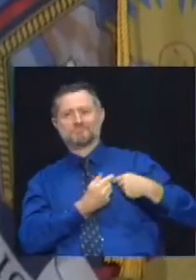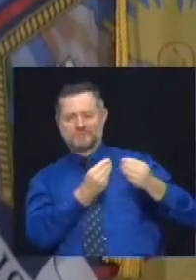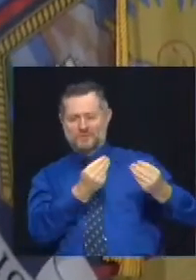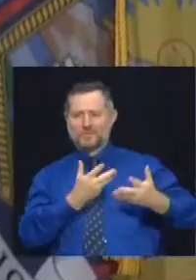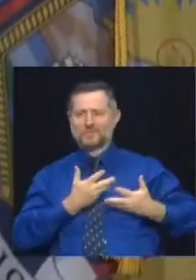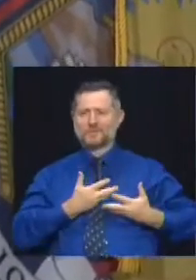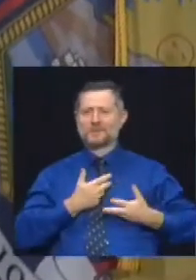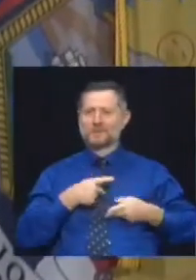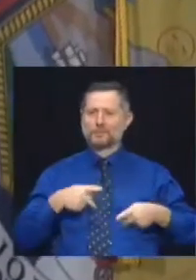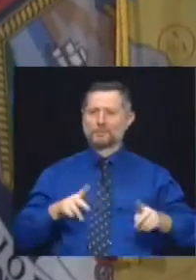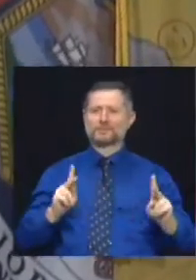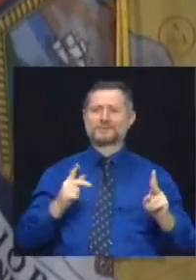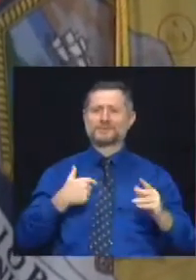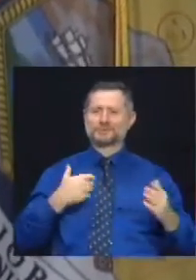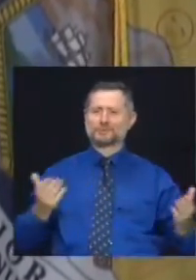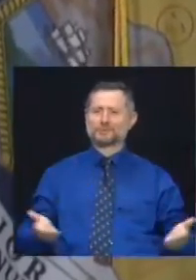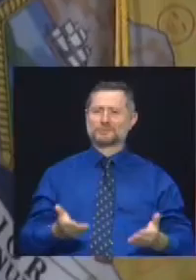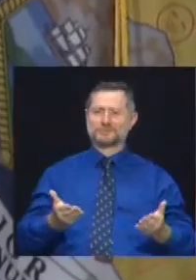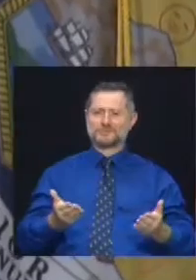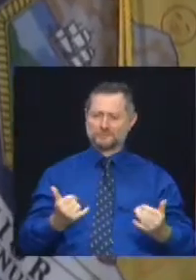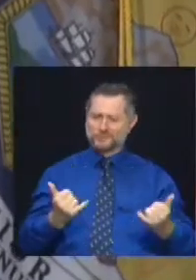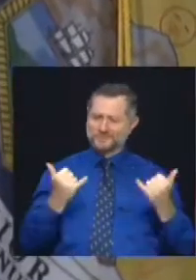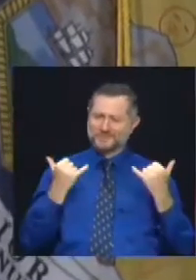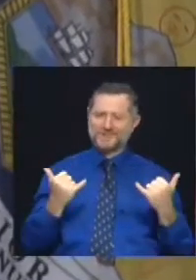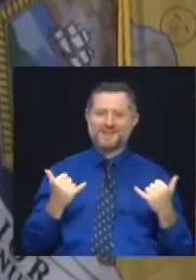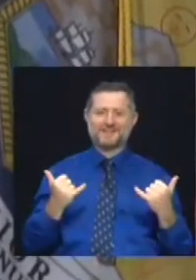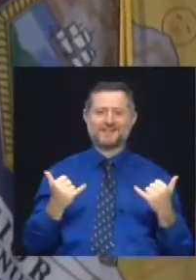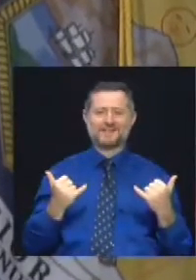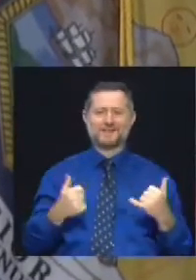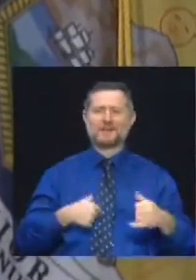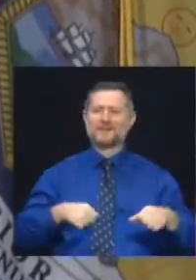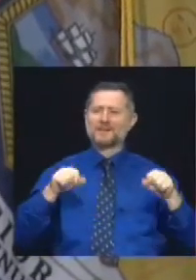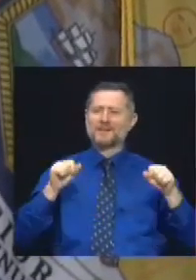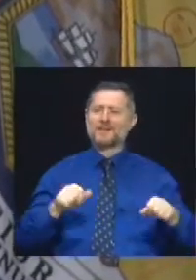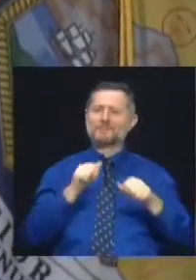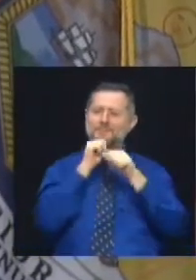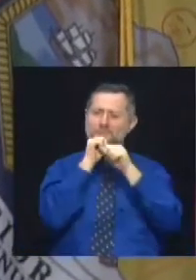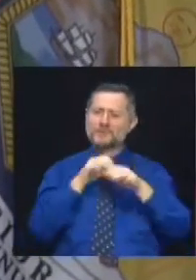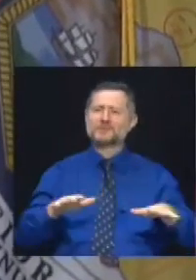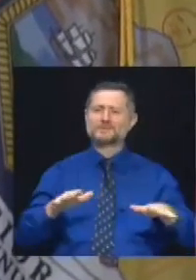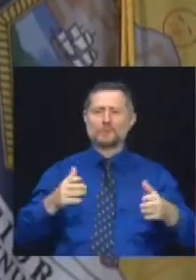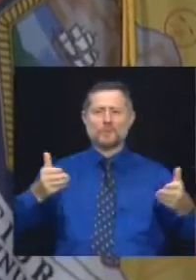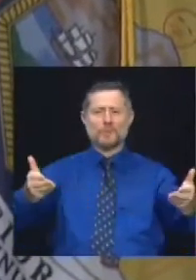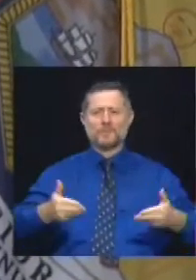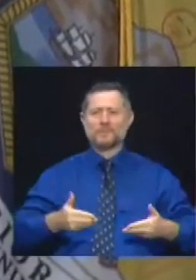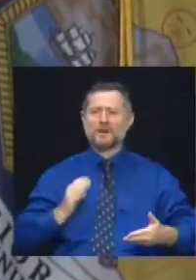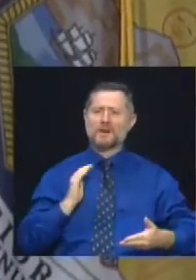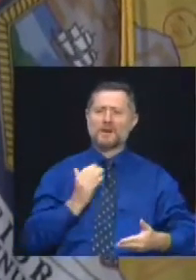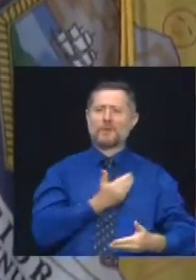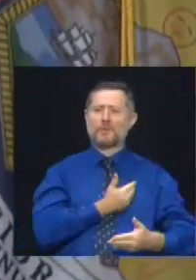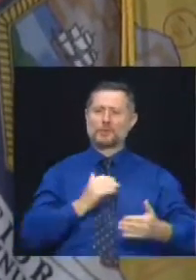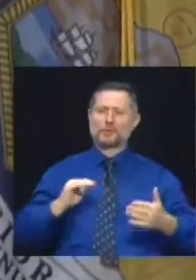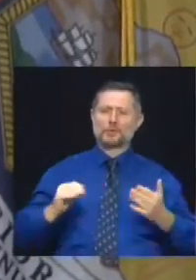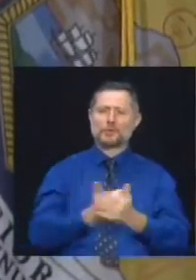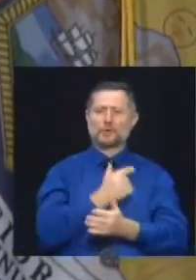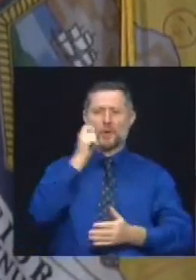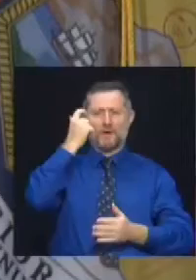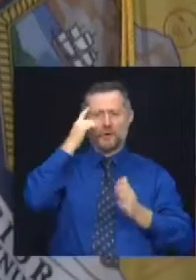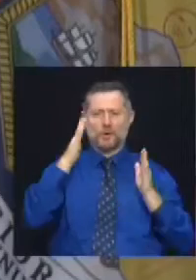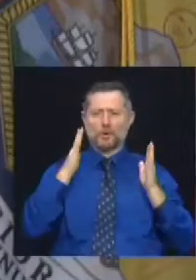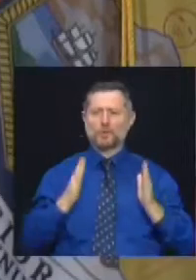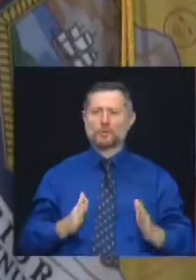here even on this day, to bless and to welcome our new governor. We come